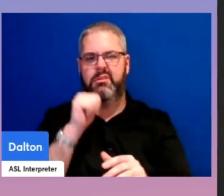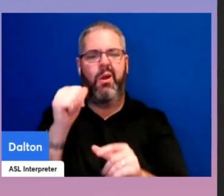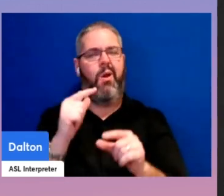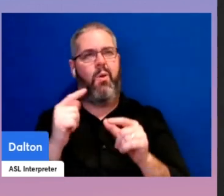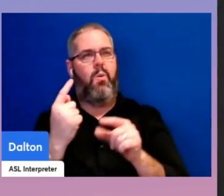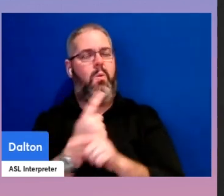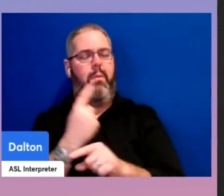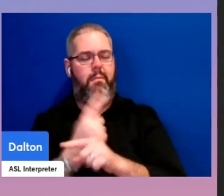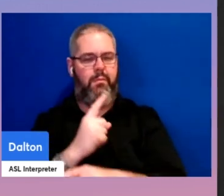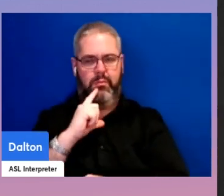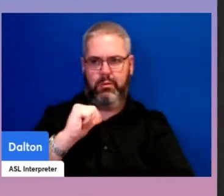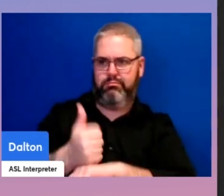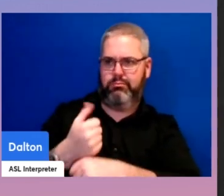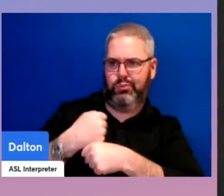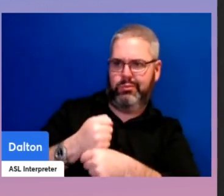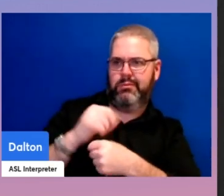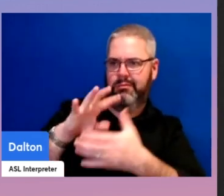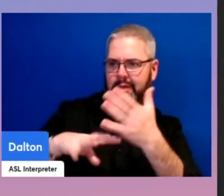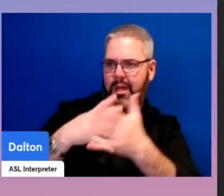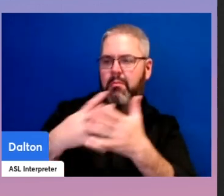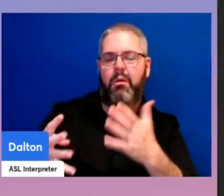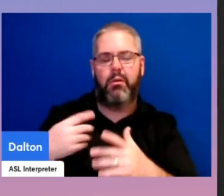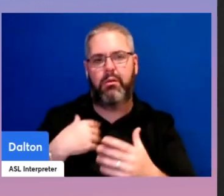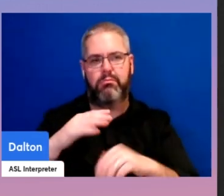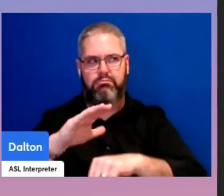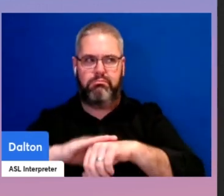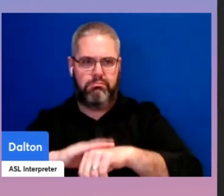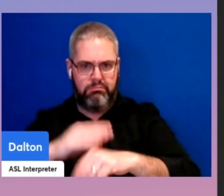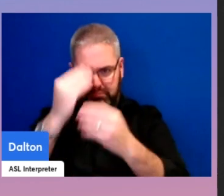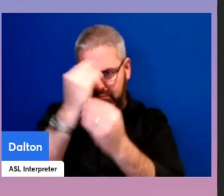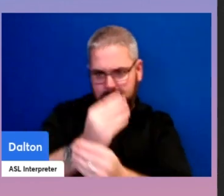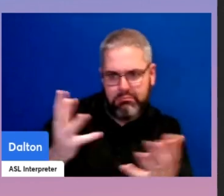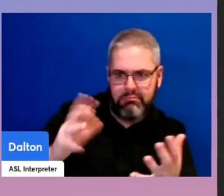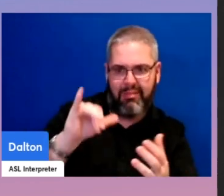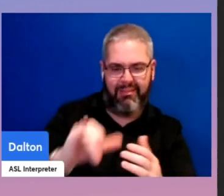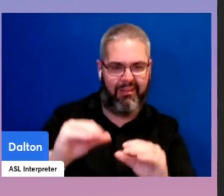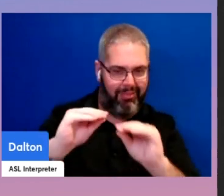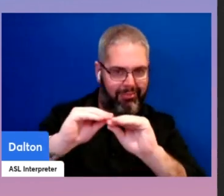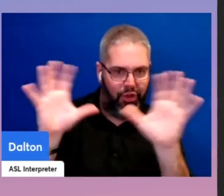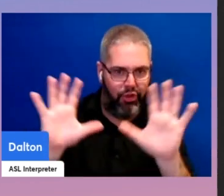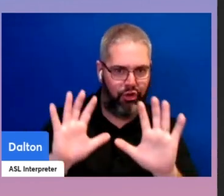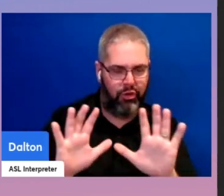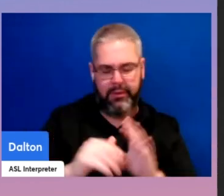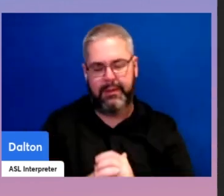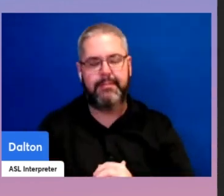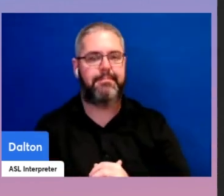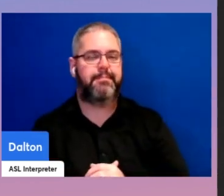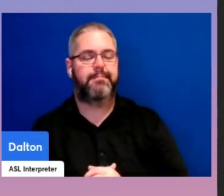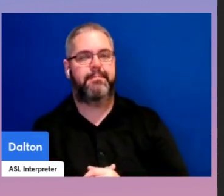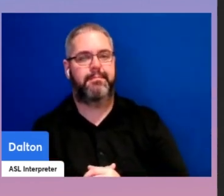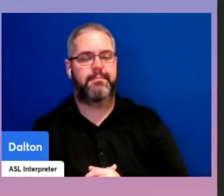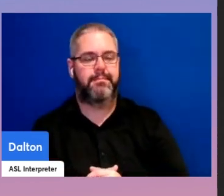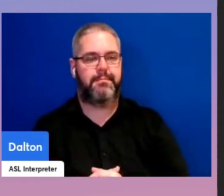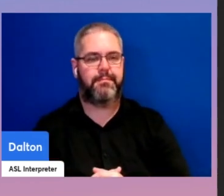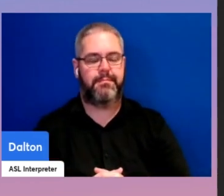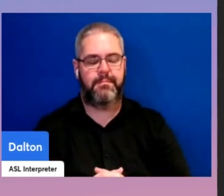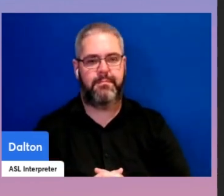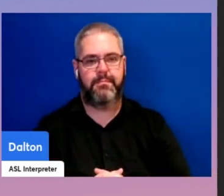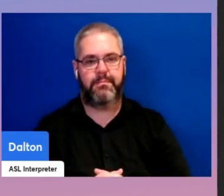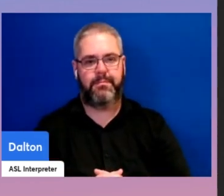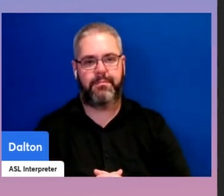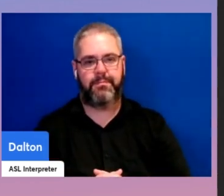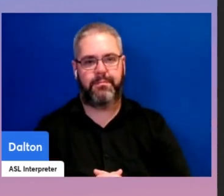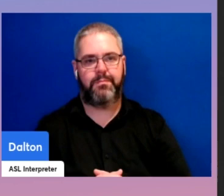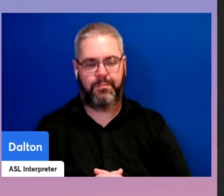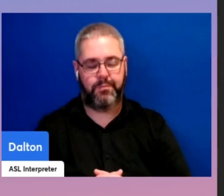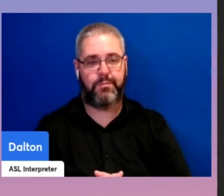a table. So just kind of want to make sure that that's clear. But heading back over to the actual